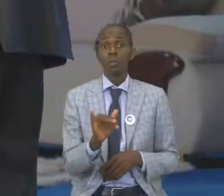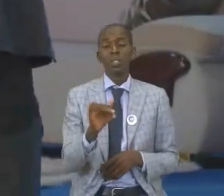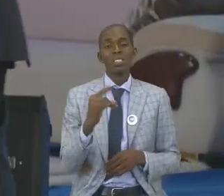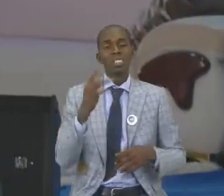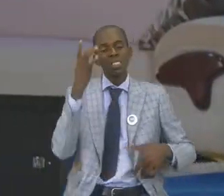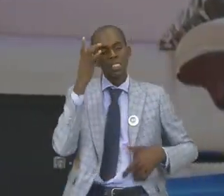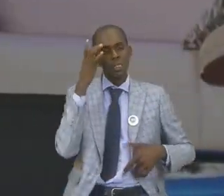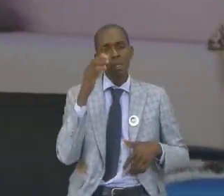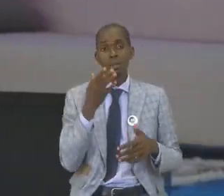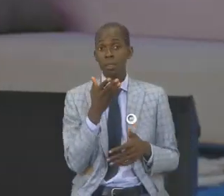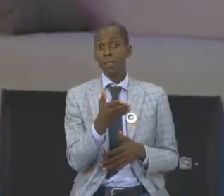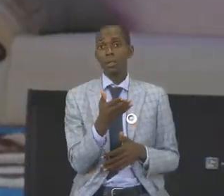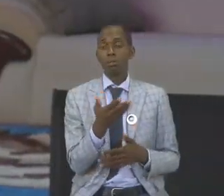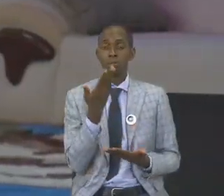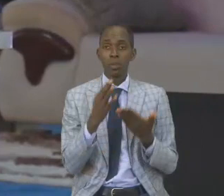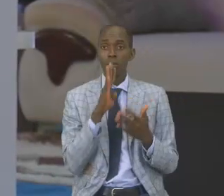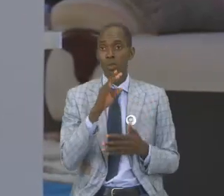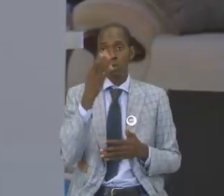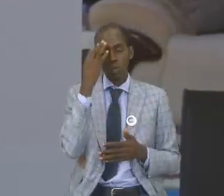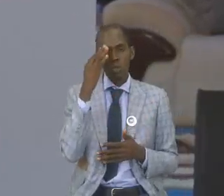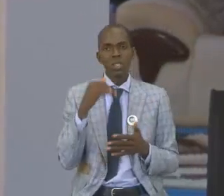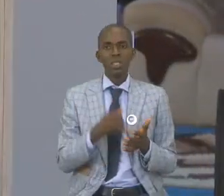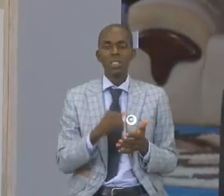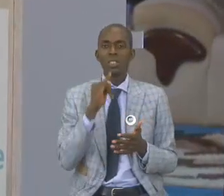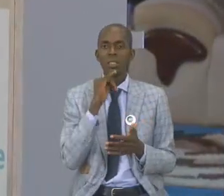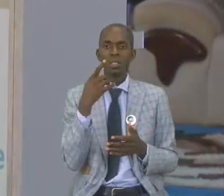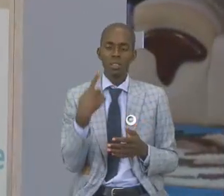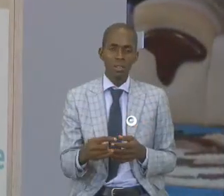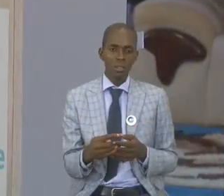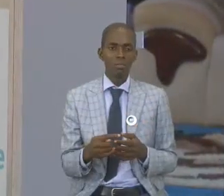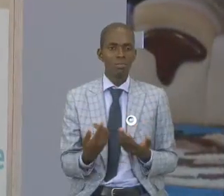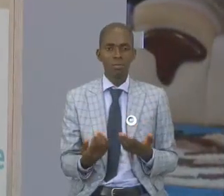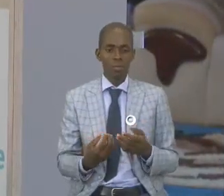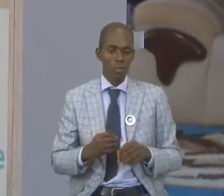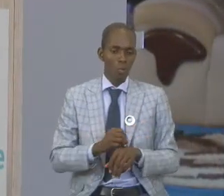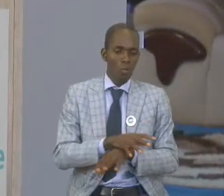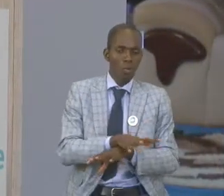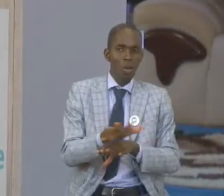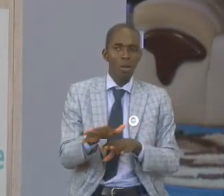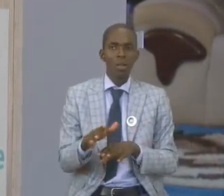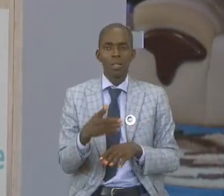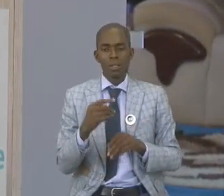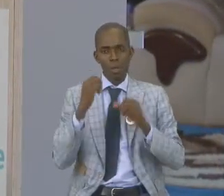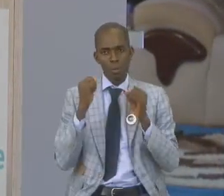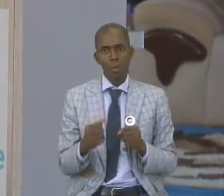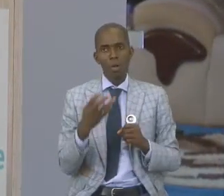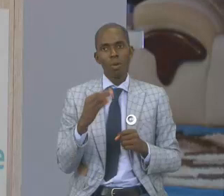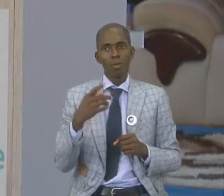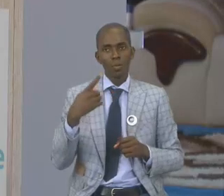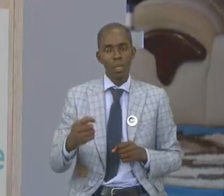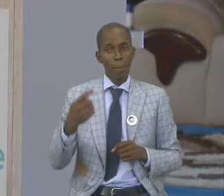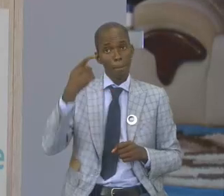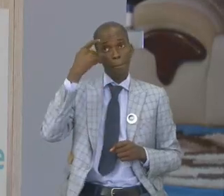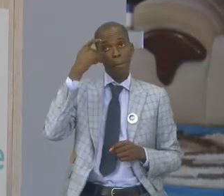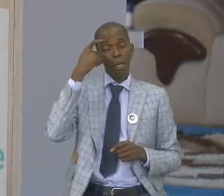you know, is the impression and the influence, the power of the mind on